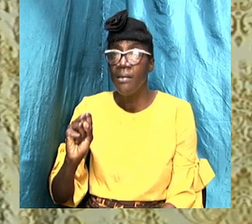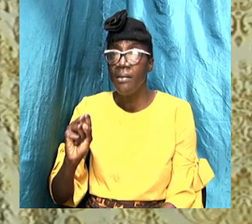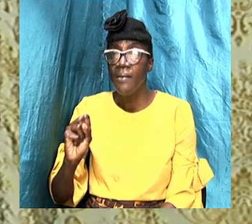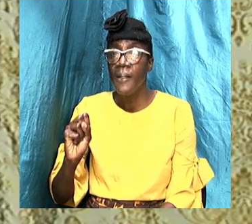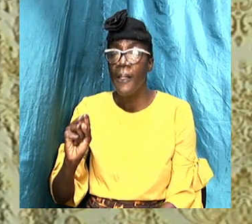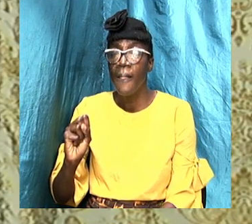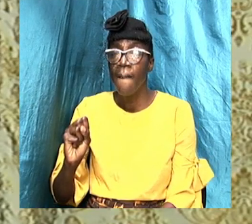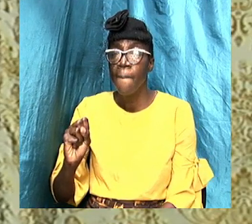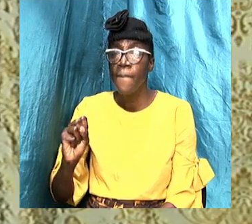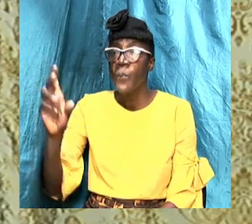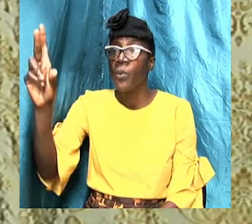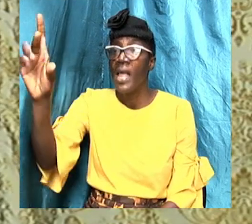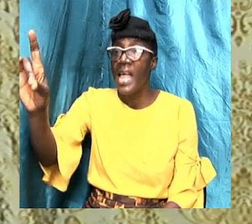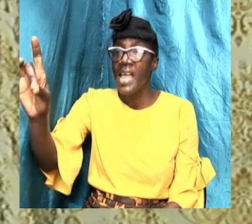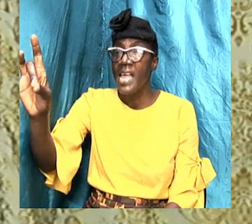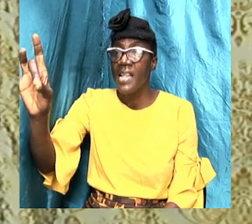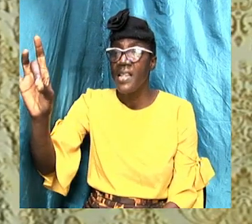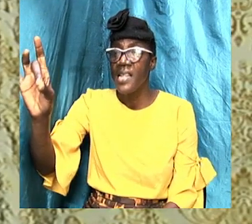8